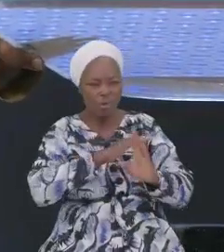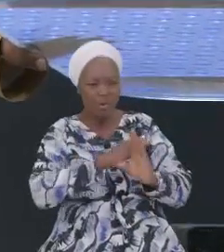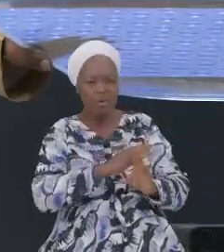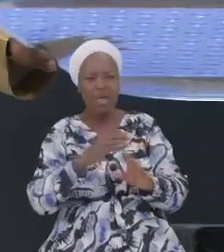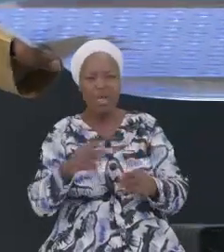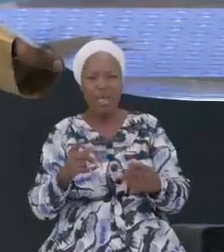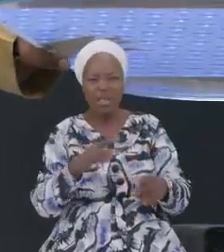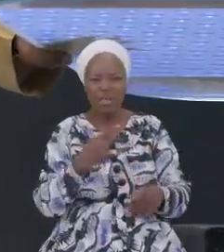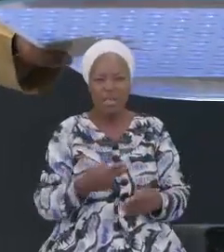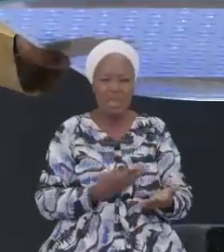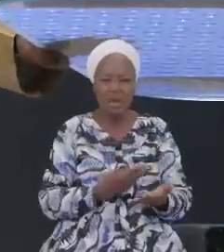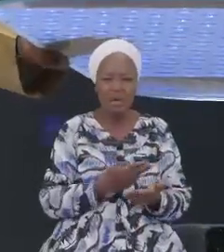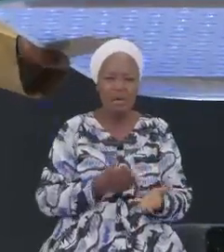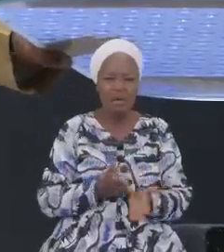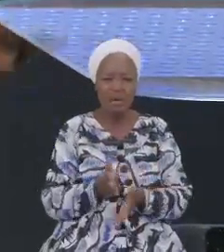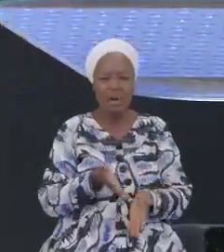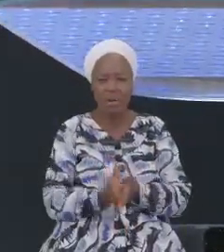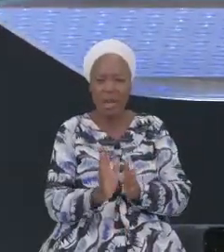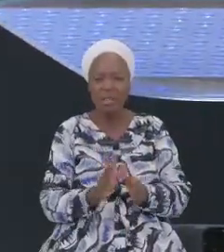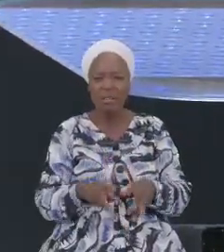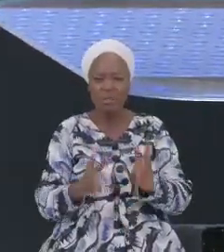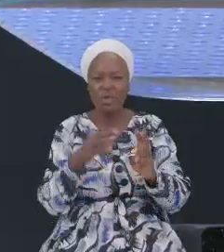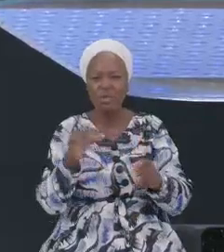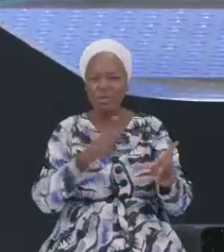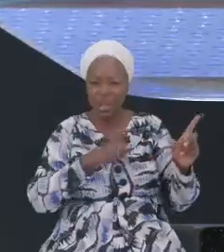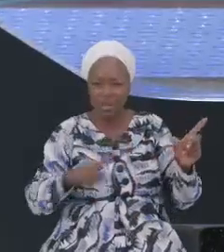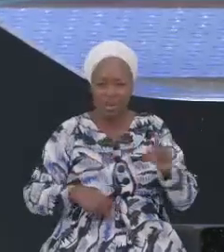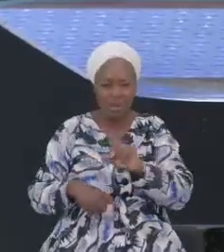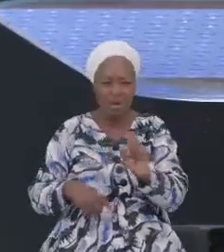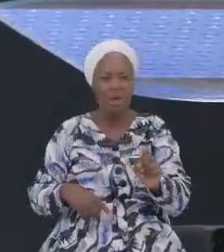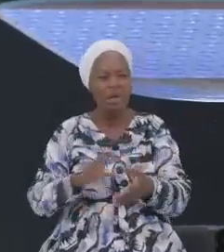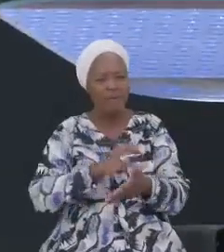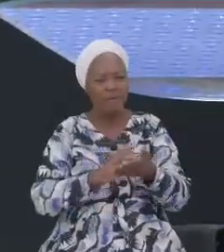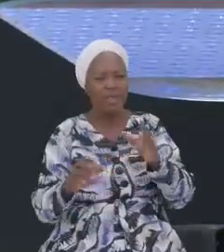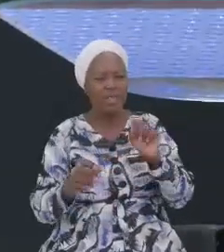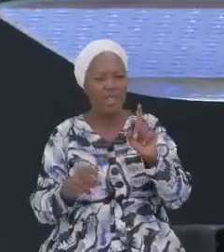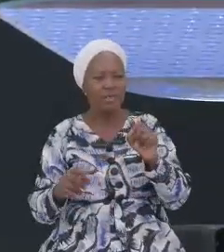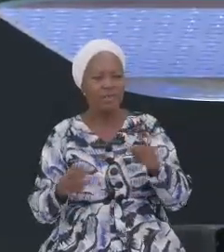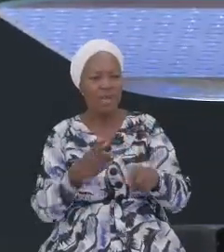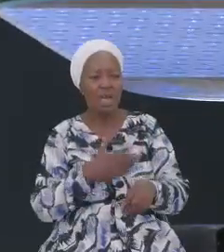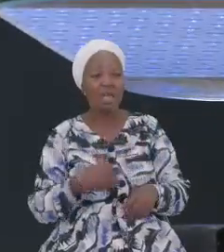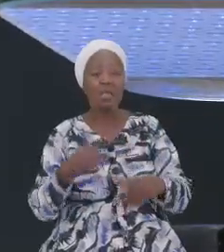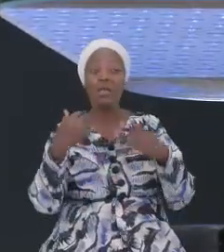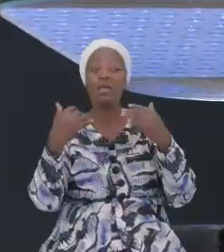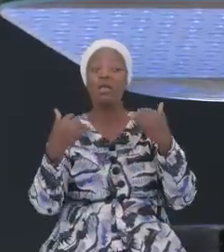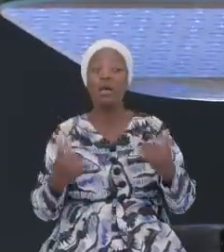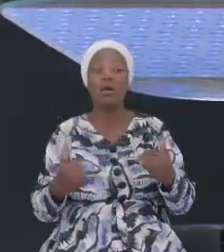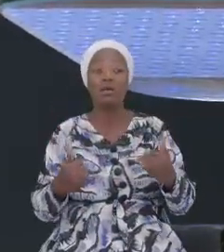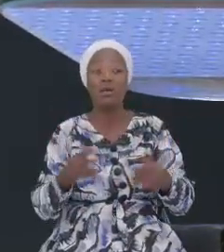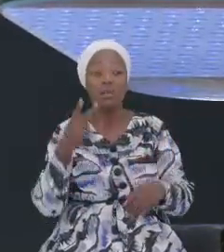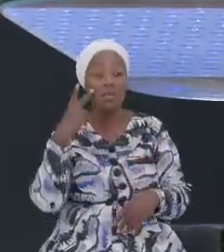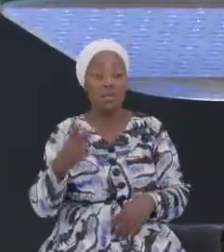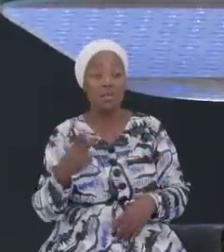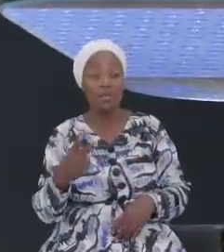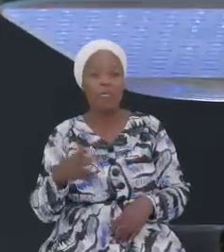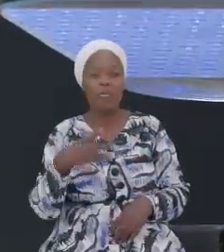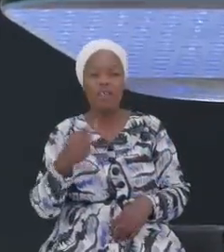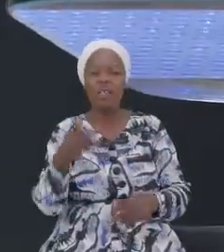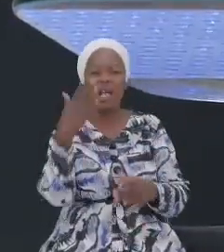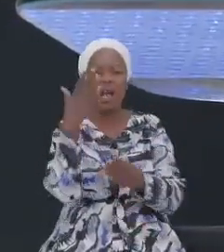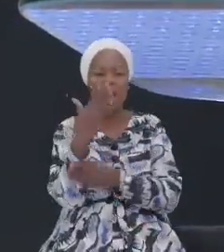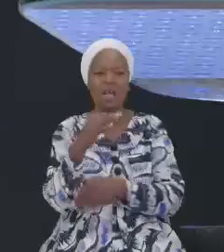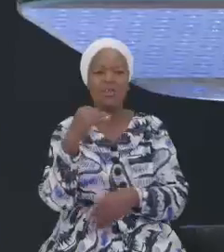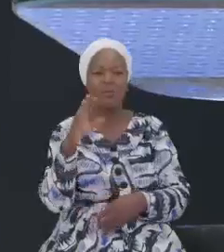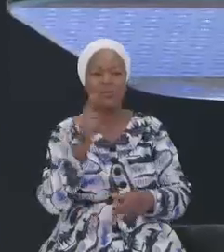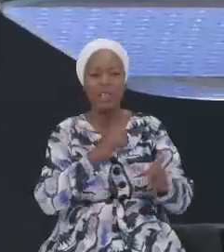pervert the right ways of the Lord? Then in verse 11 it says, and now behold, the